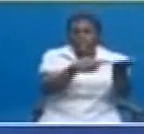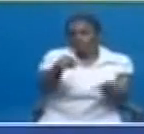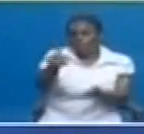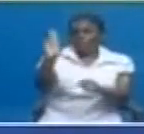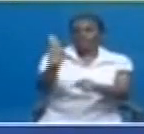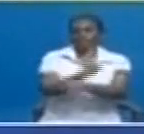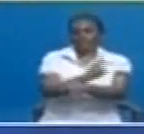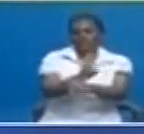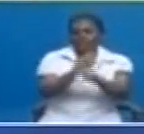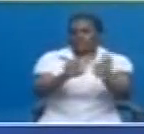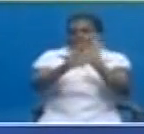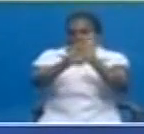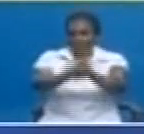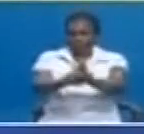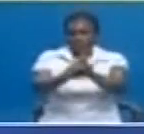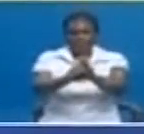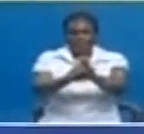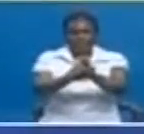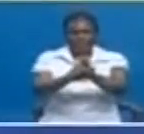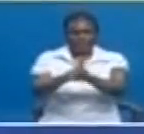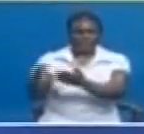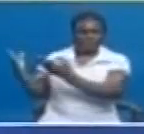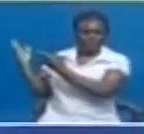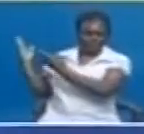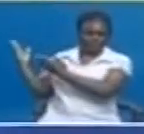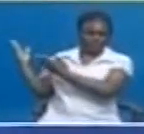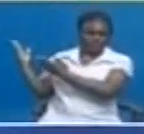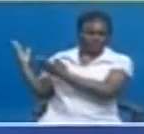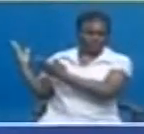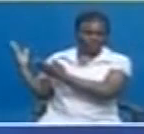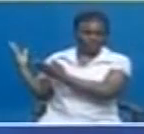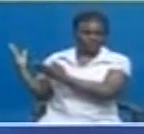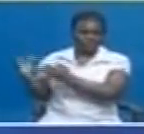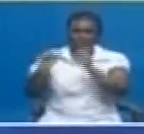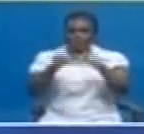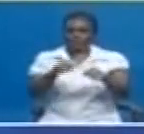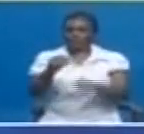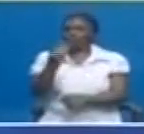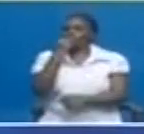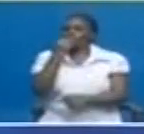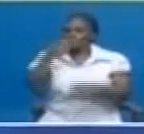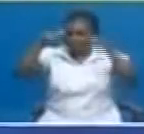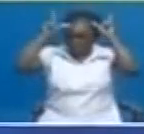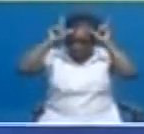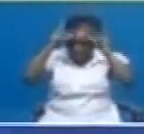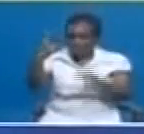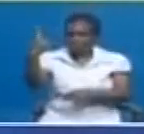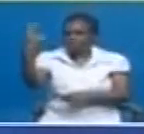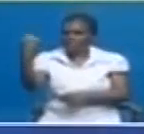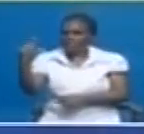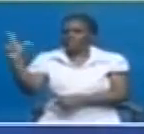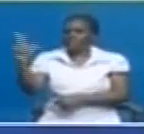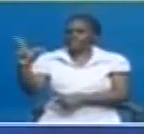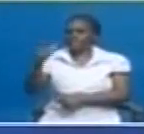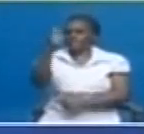your farm. For example, this tray of hydroponically grown fodder can feed a cow that produces 20 liters of milk